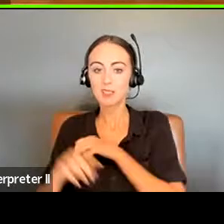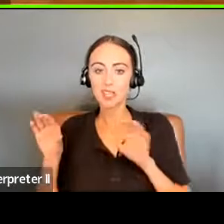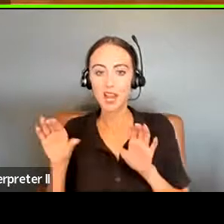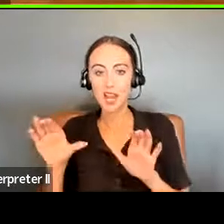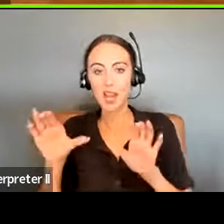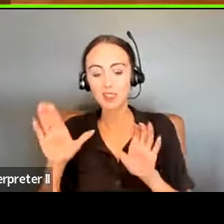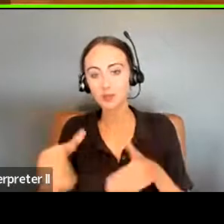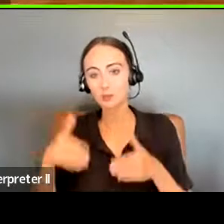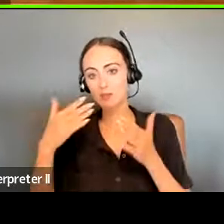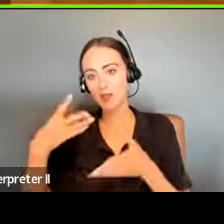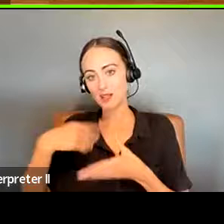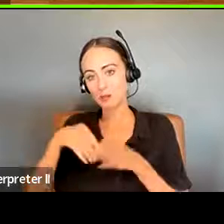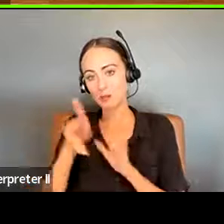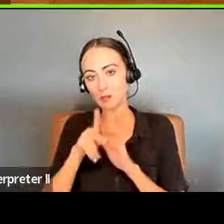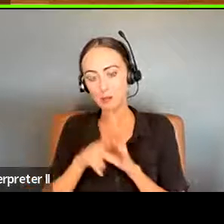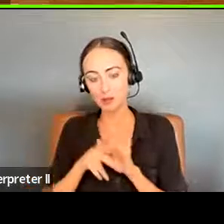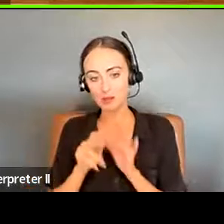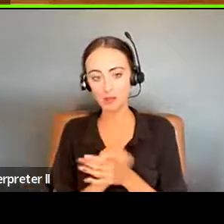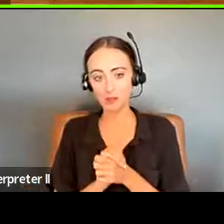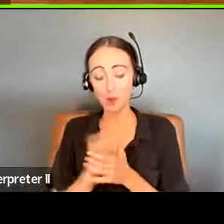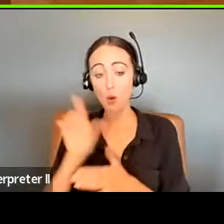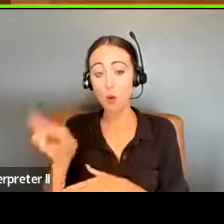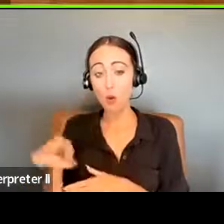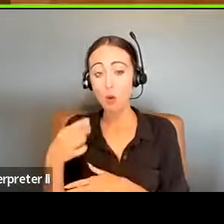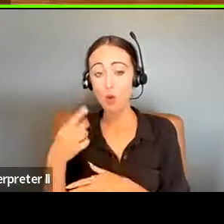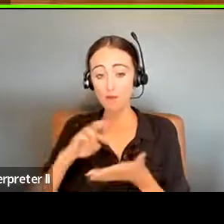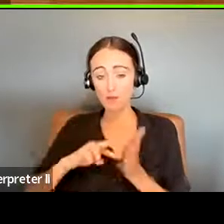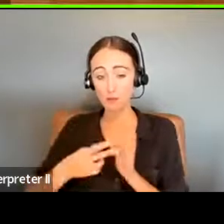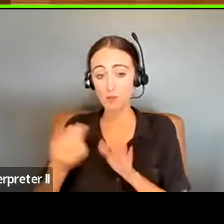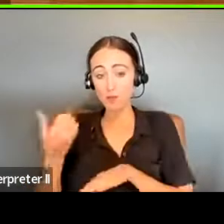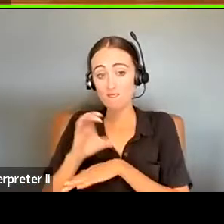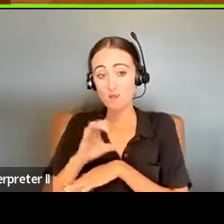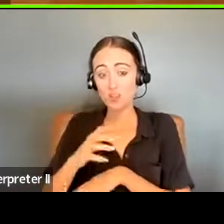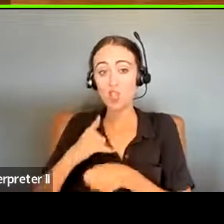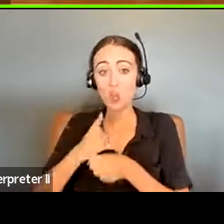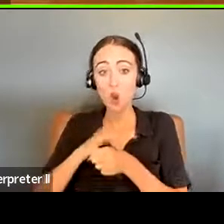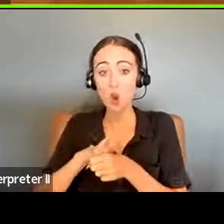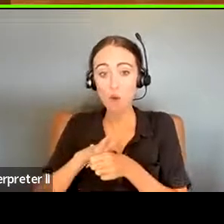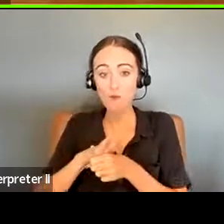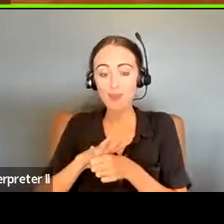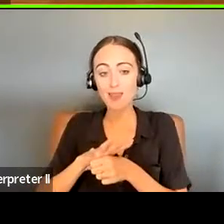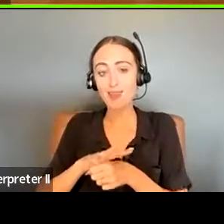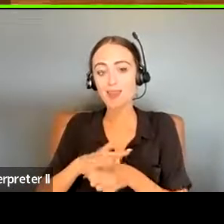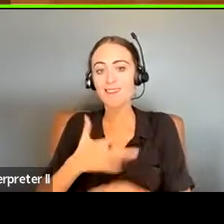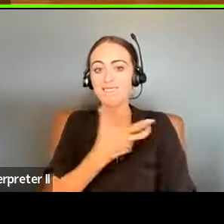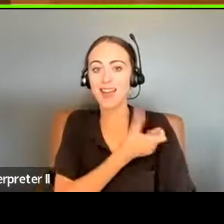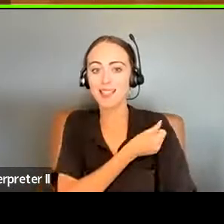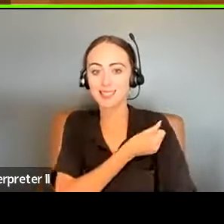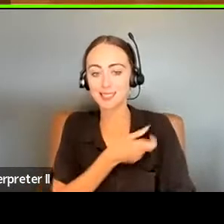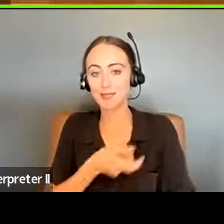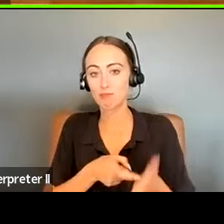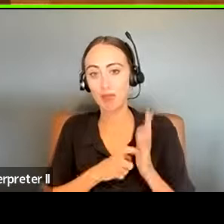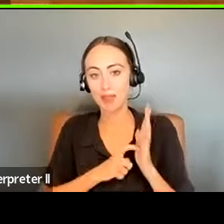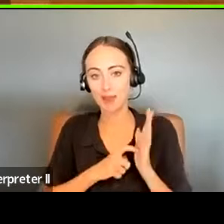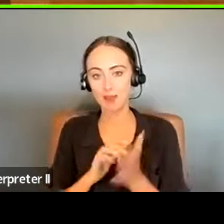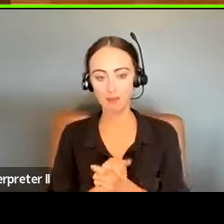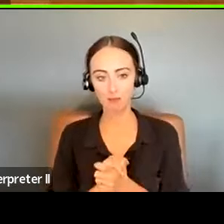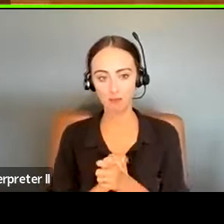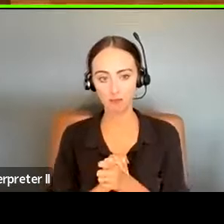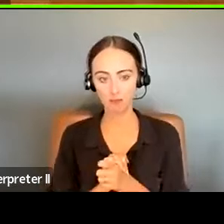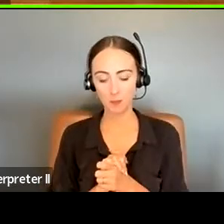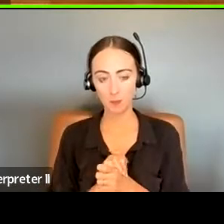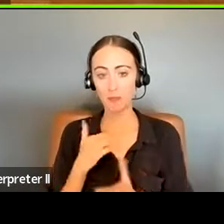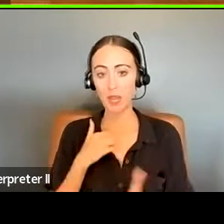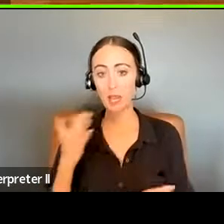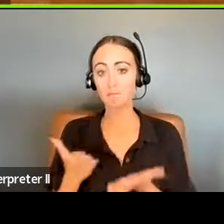provided for in the policy, only for the purpose of enforcing COVID-19 vaccine mandate. I